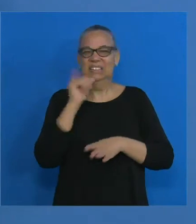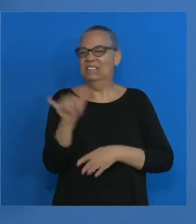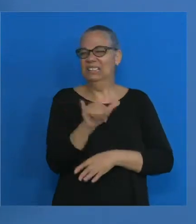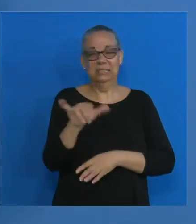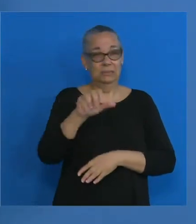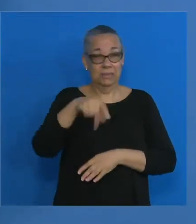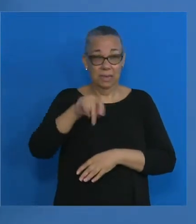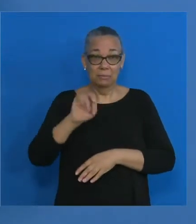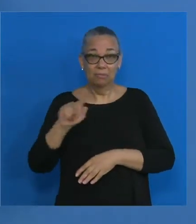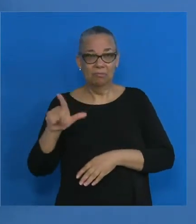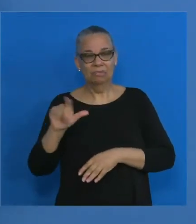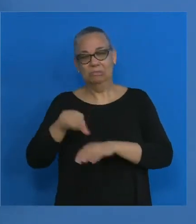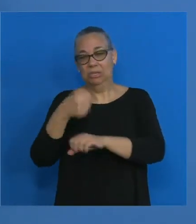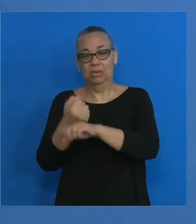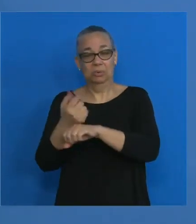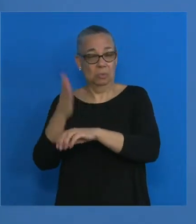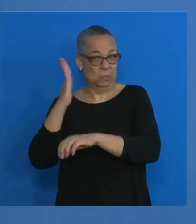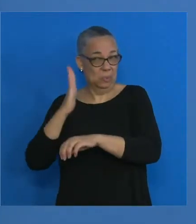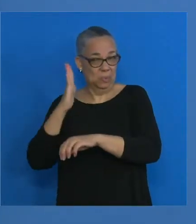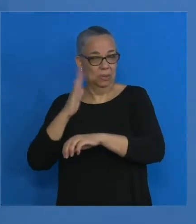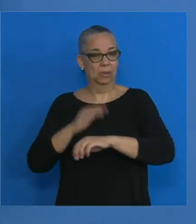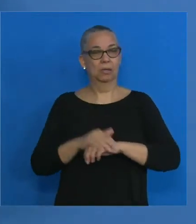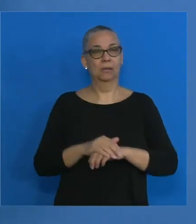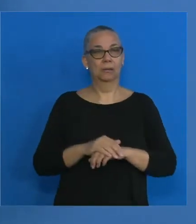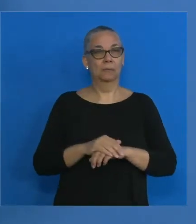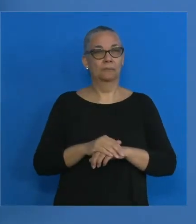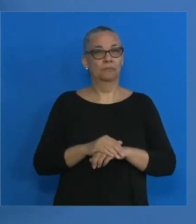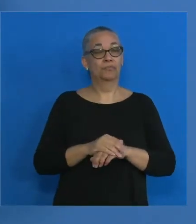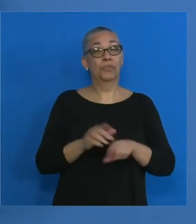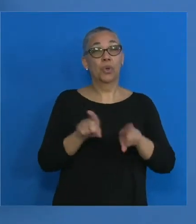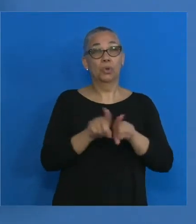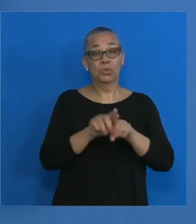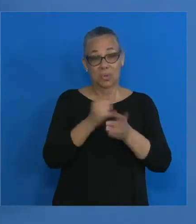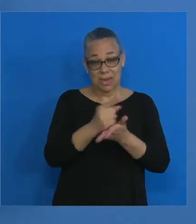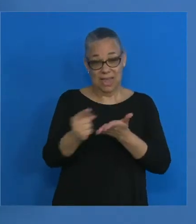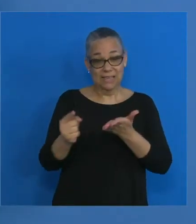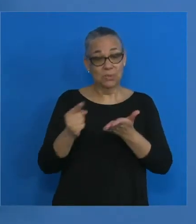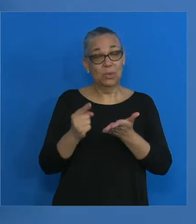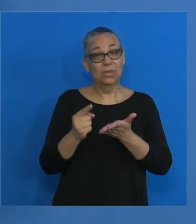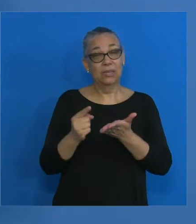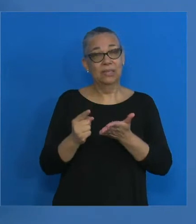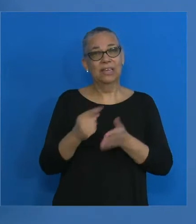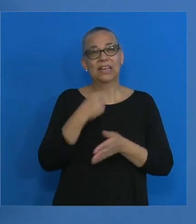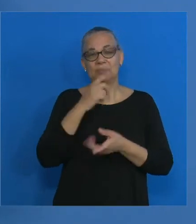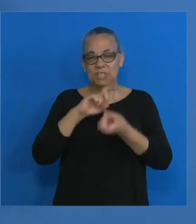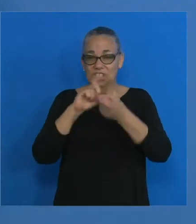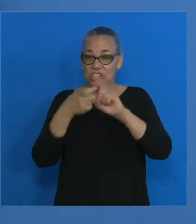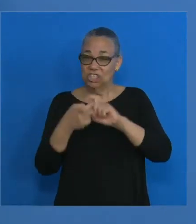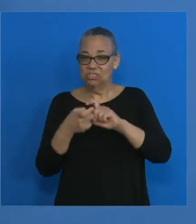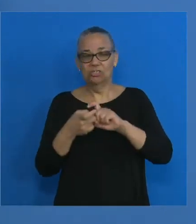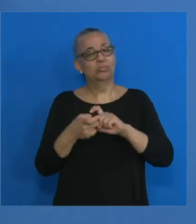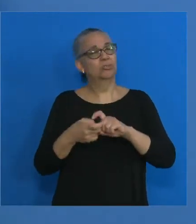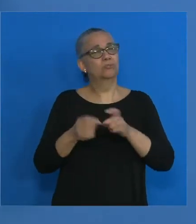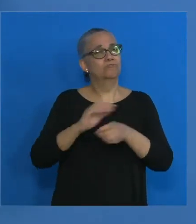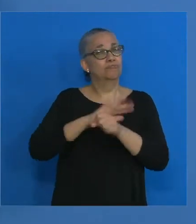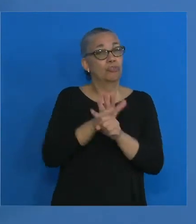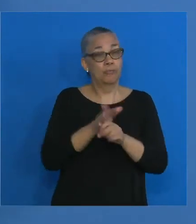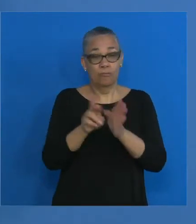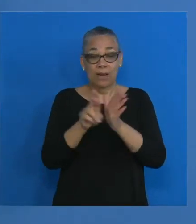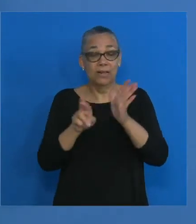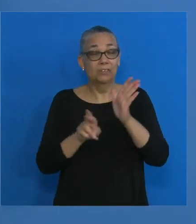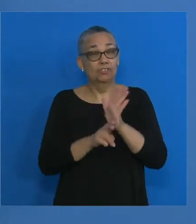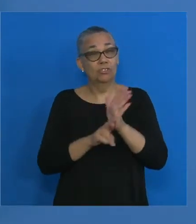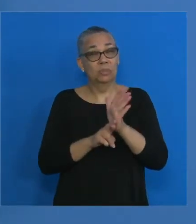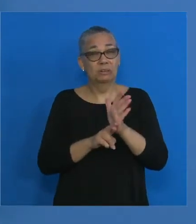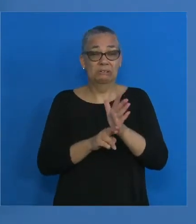in place. Furthermore, you'll note that I indicated last week that there will be changes to the regulations, to the COVID regulations with respect to